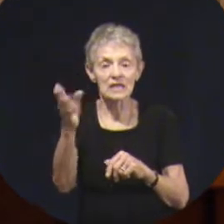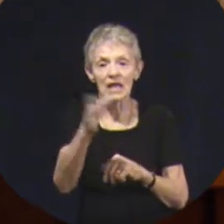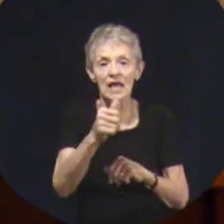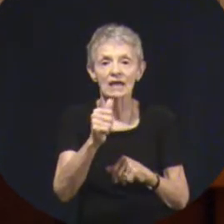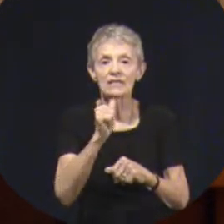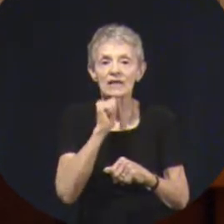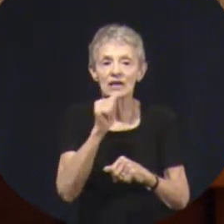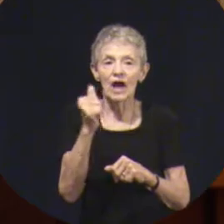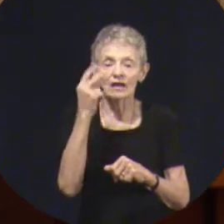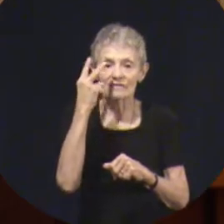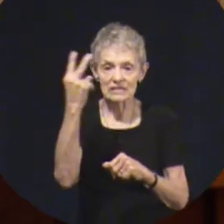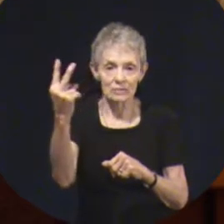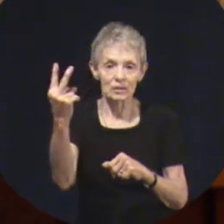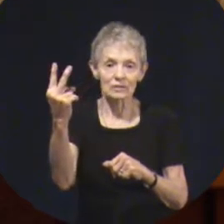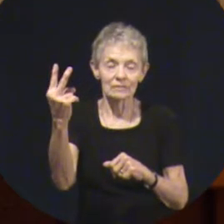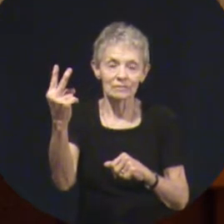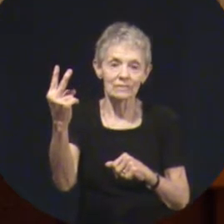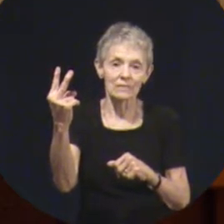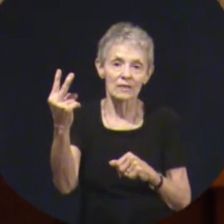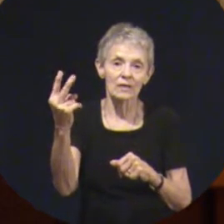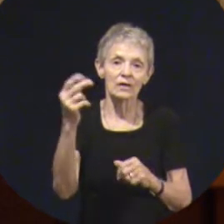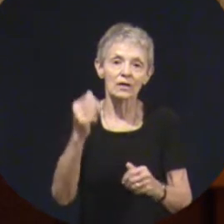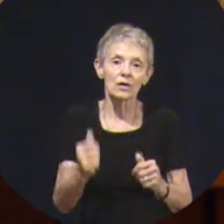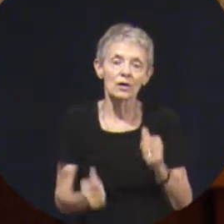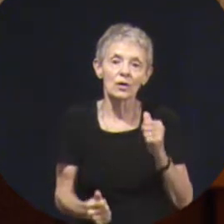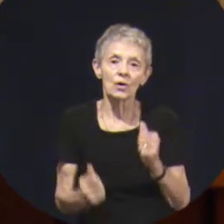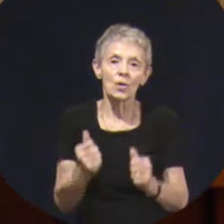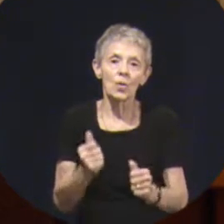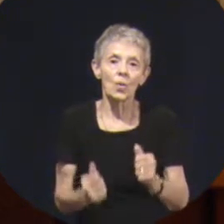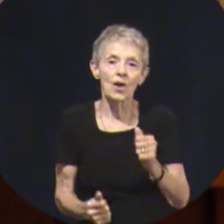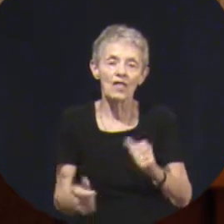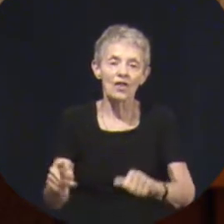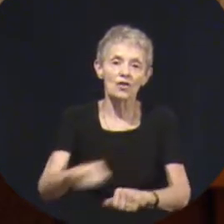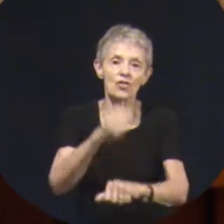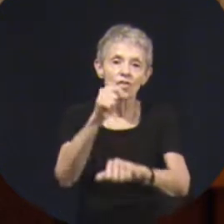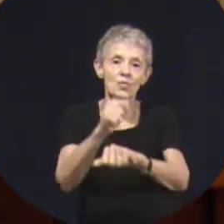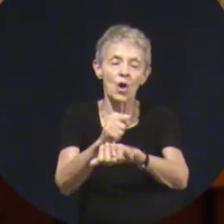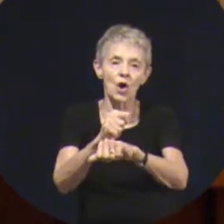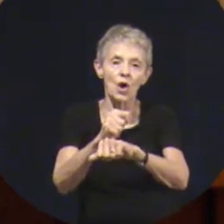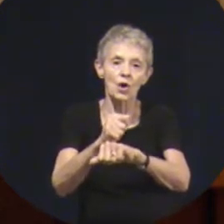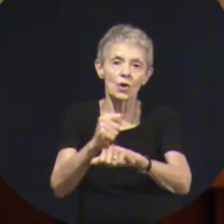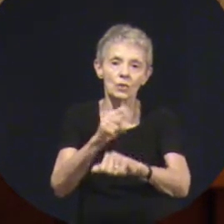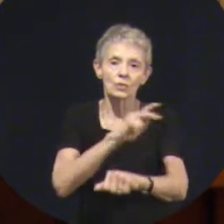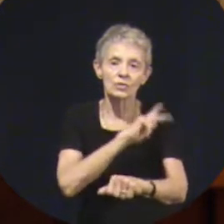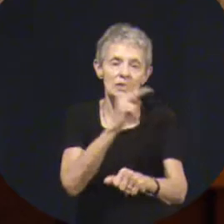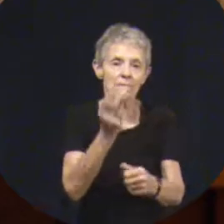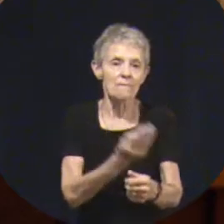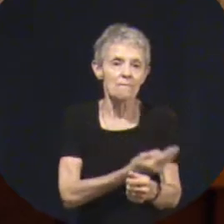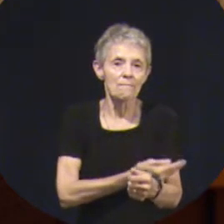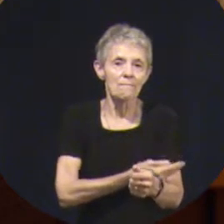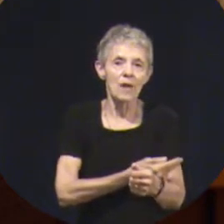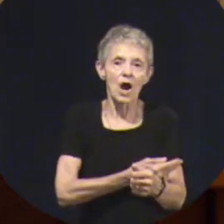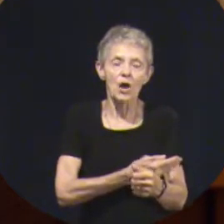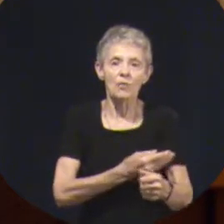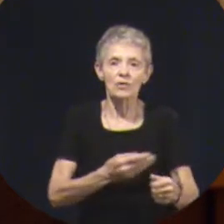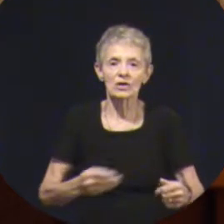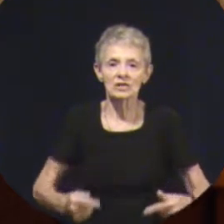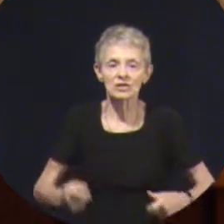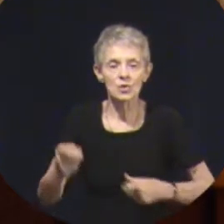and the invisible, whether thrones or dominions or principalities or